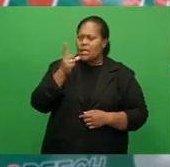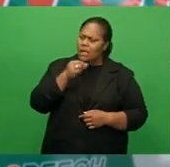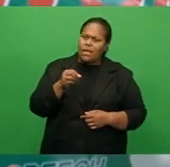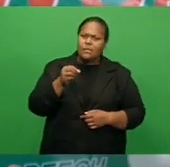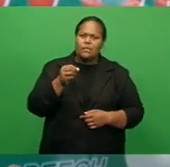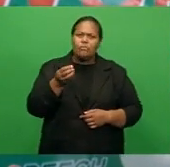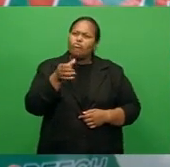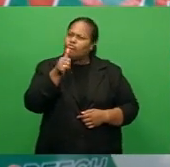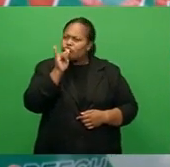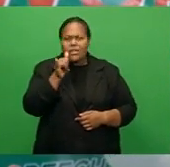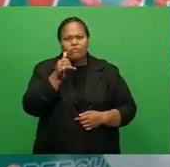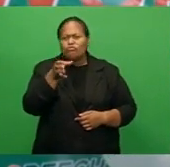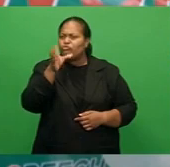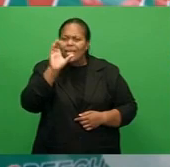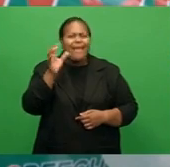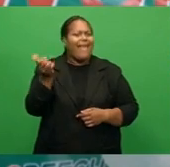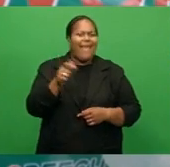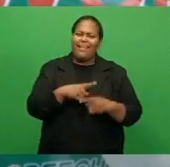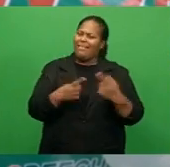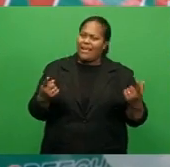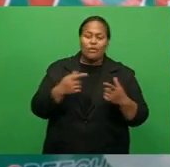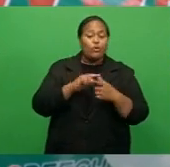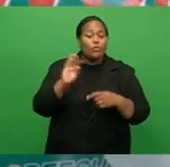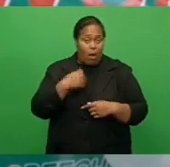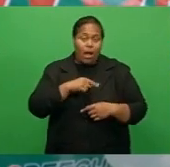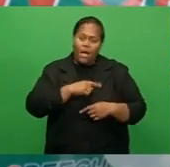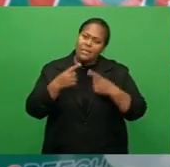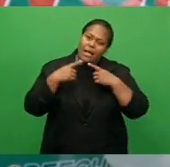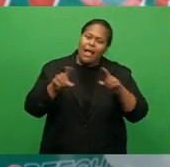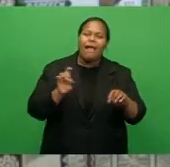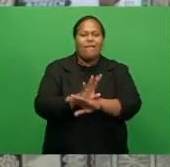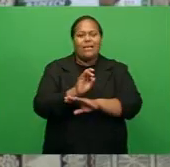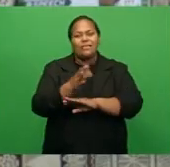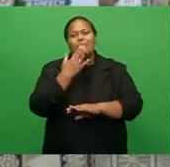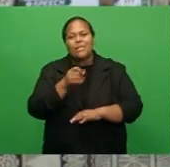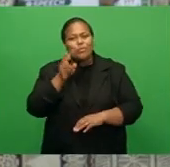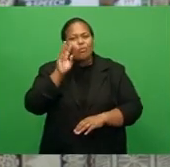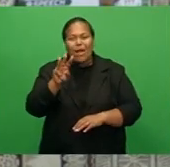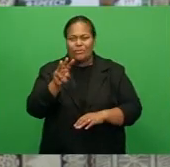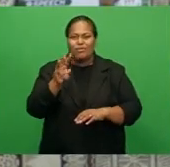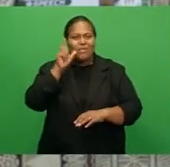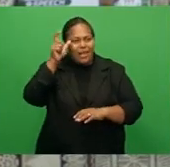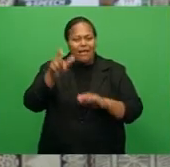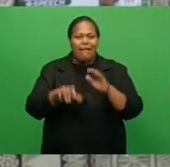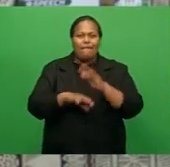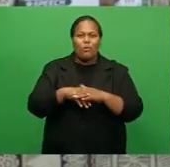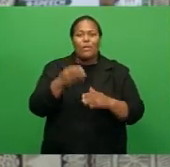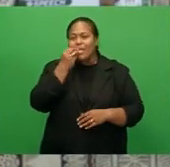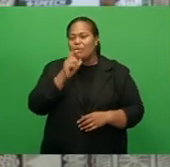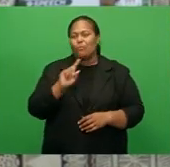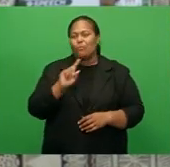We'd like to tell the public at large, young or be it old, watch what you eat. The Counter Stroke Fiji trustee believes Fijians need to